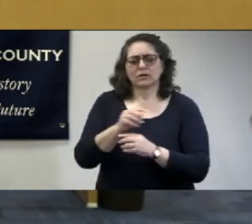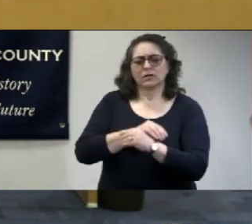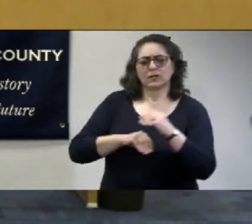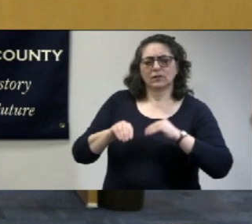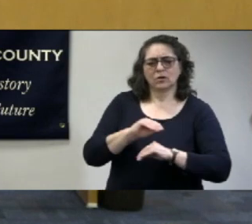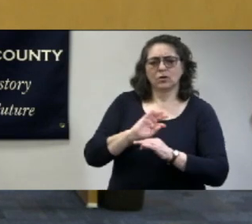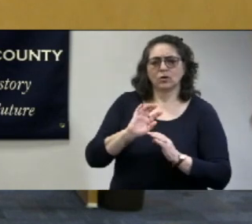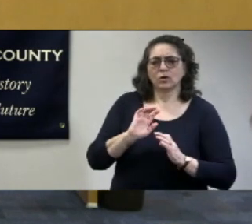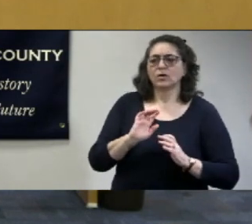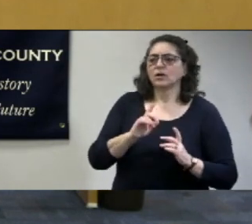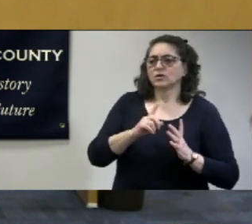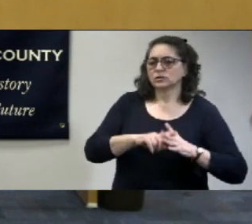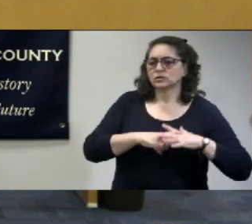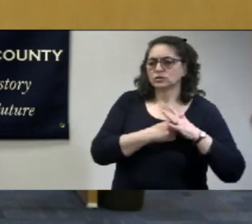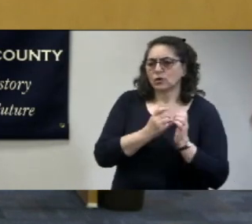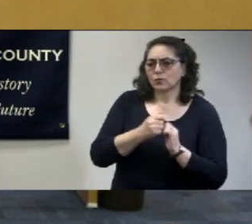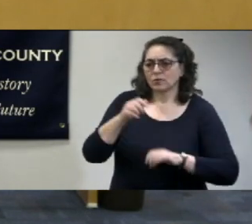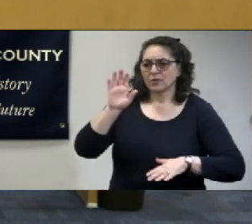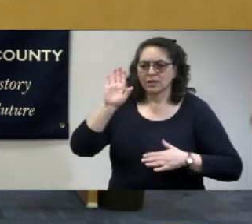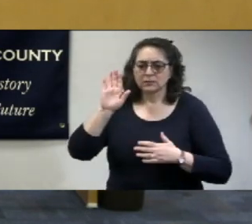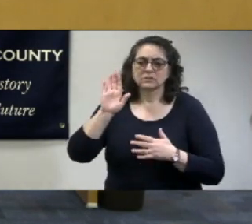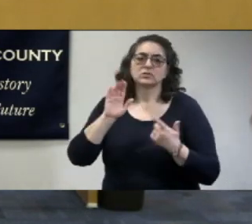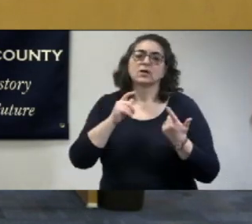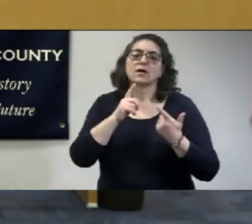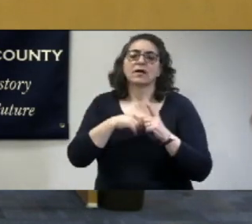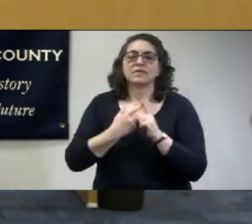start with the pledge, but we're going to follow that with a moment of silence.